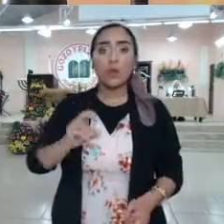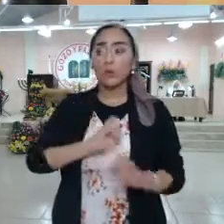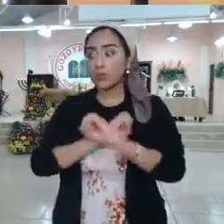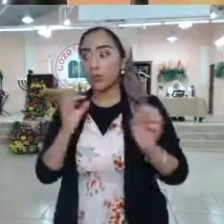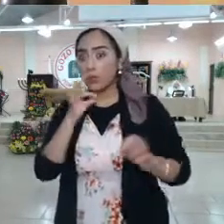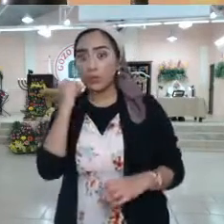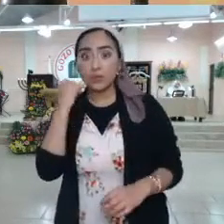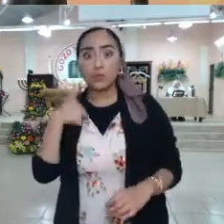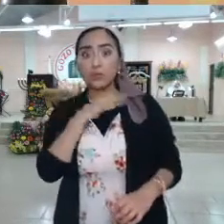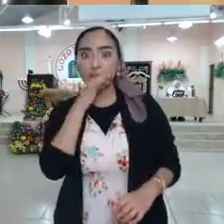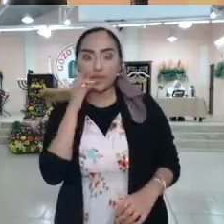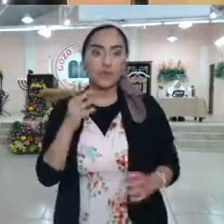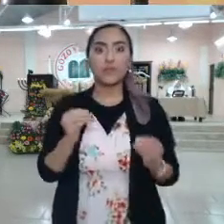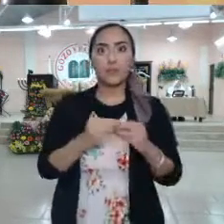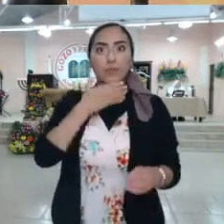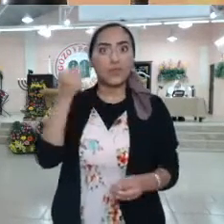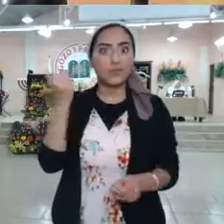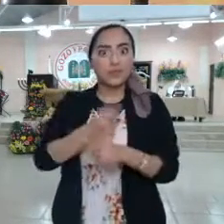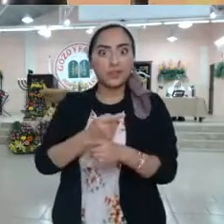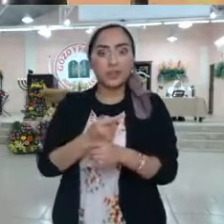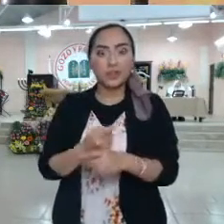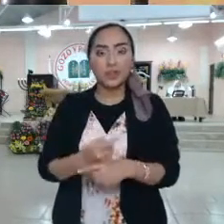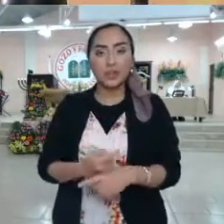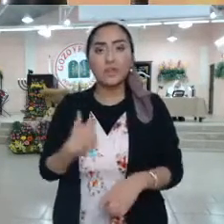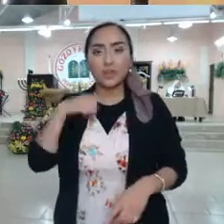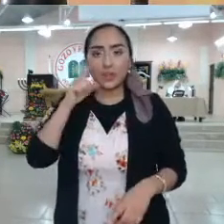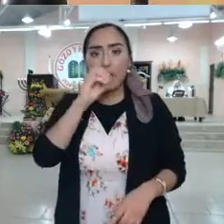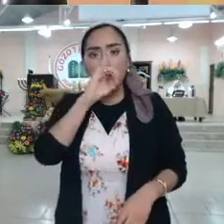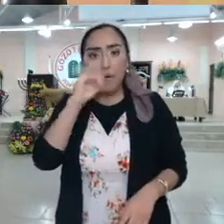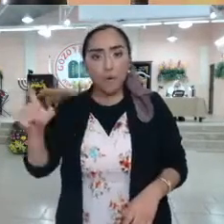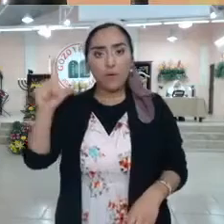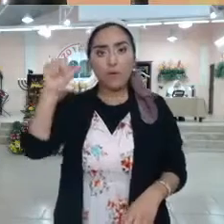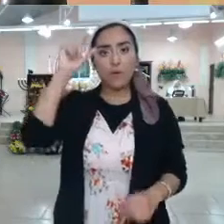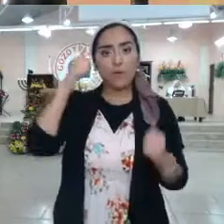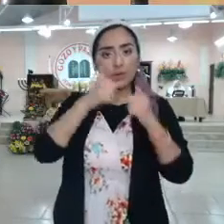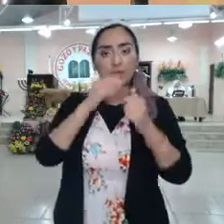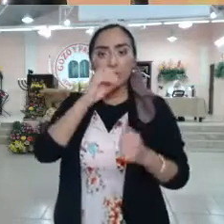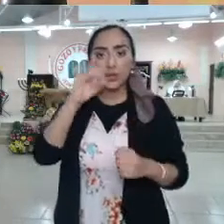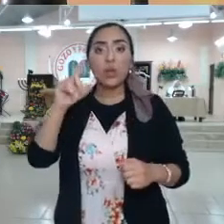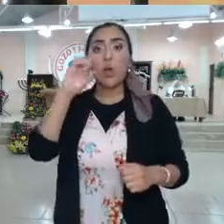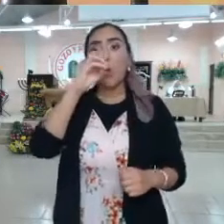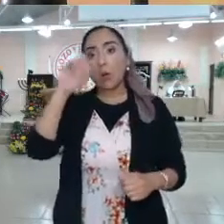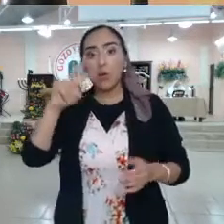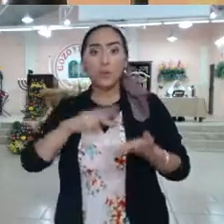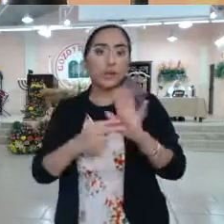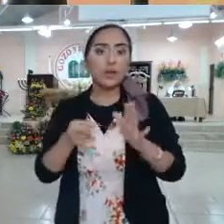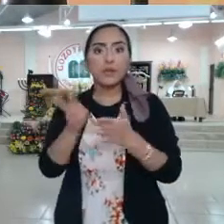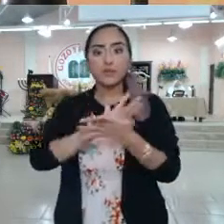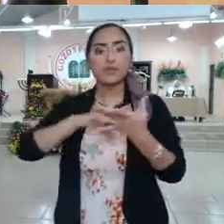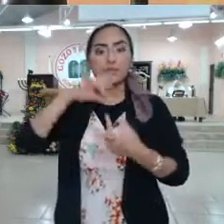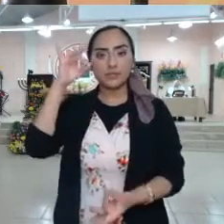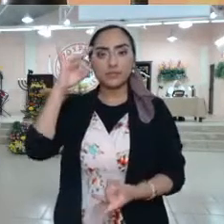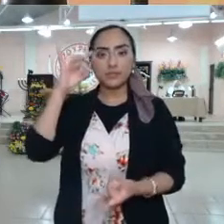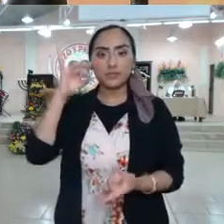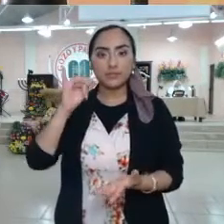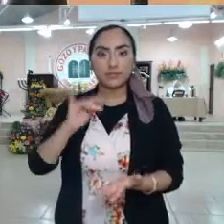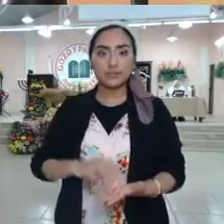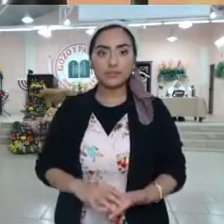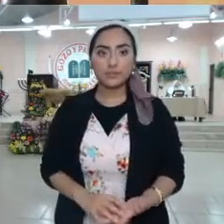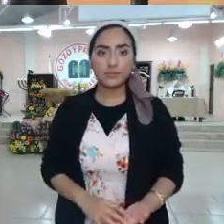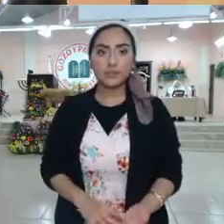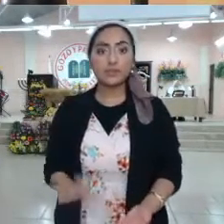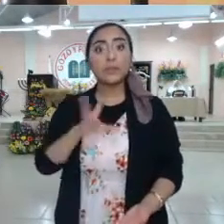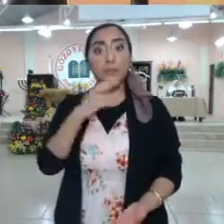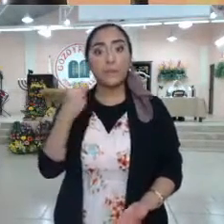in a fasting, and if we are not. And if we are in a fasting, that's better. Let's anoint your head with oil. Oil represents the anointment from the Holy